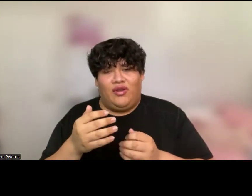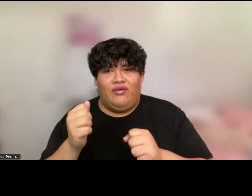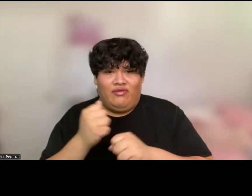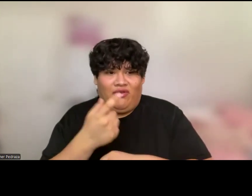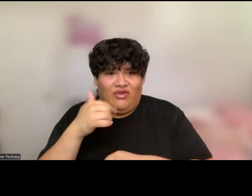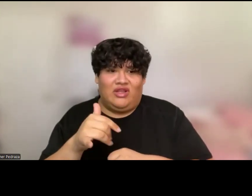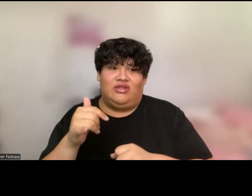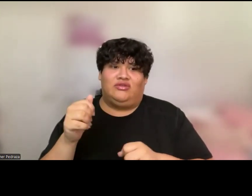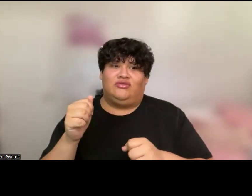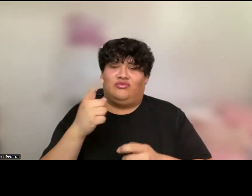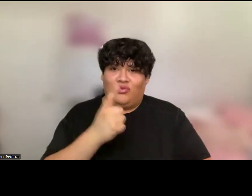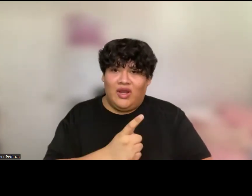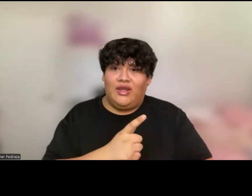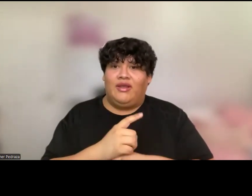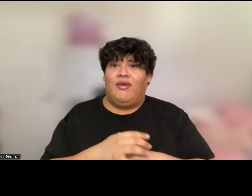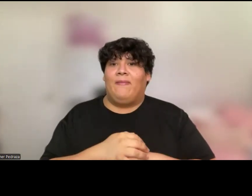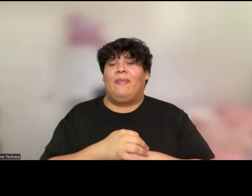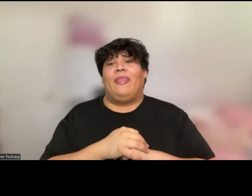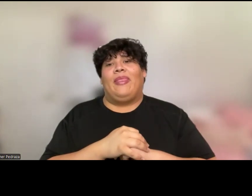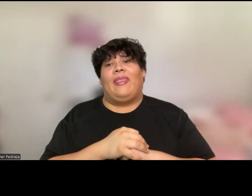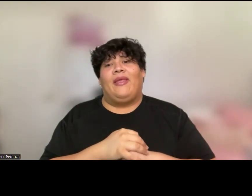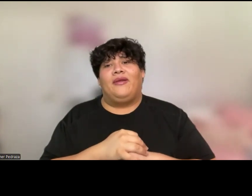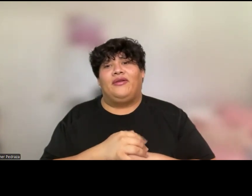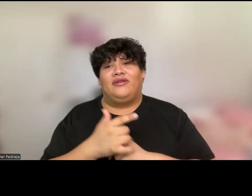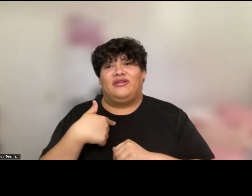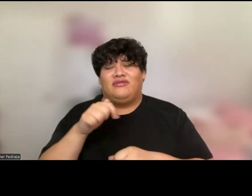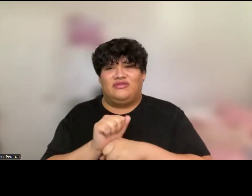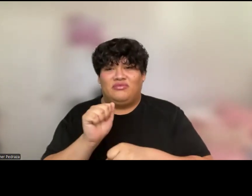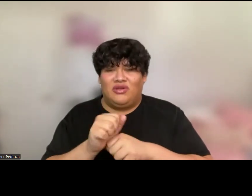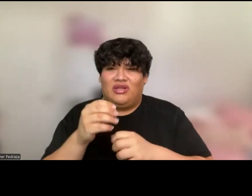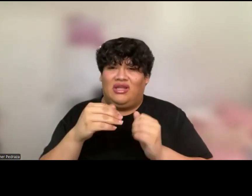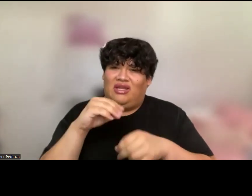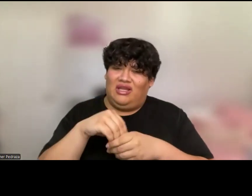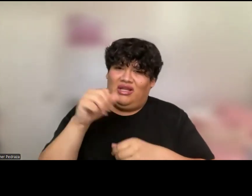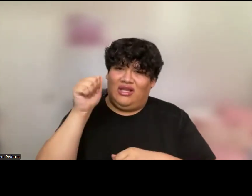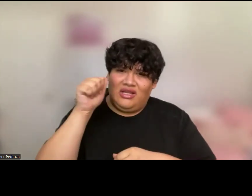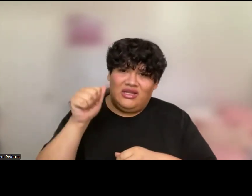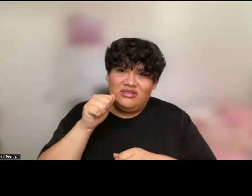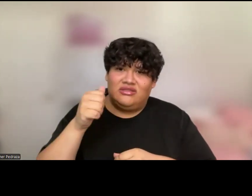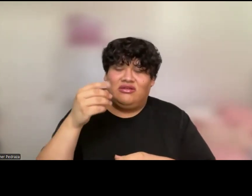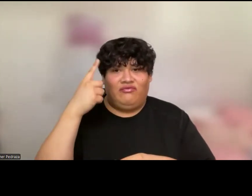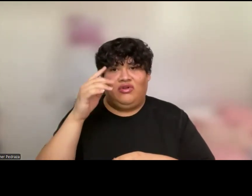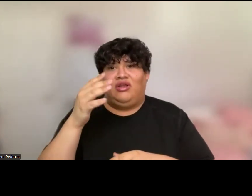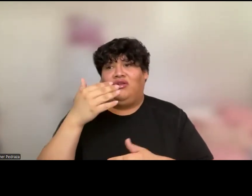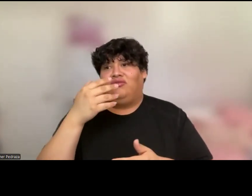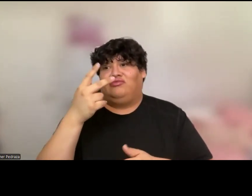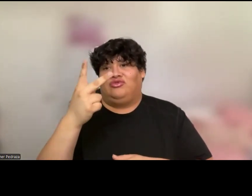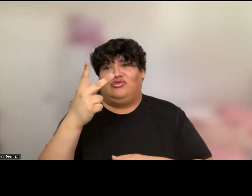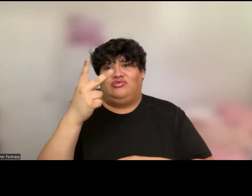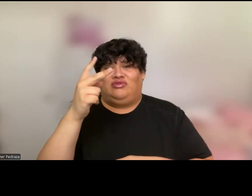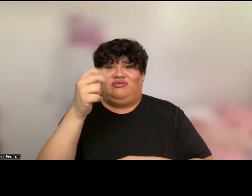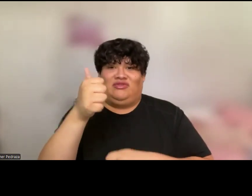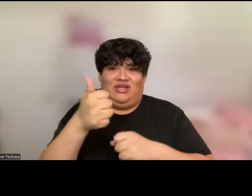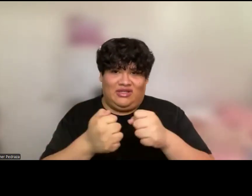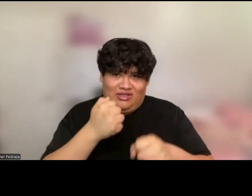Ombudsman role in that. And this is despite the fact that I've been working in aging advocacy for nearly 2 decades. So I imagine